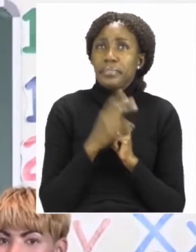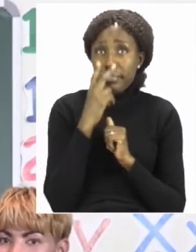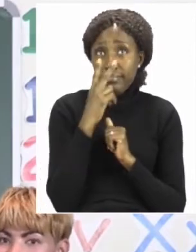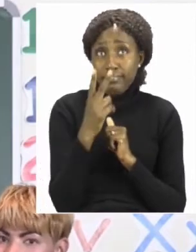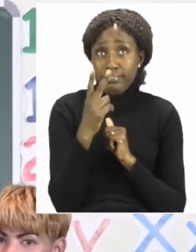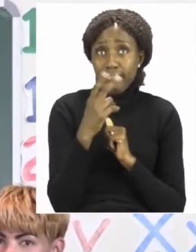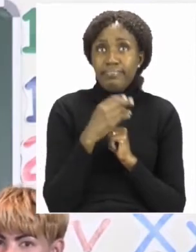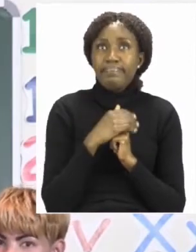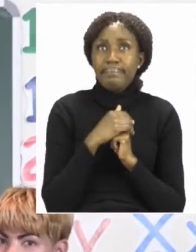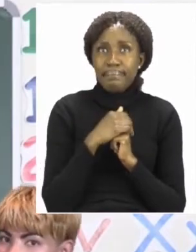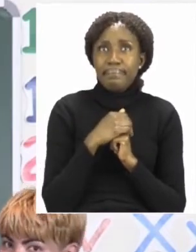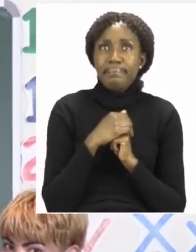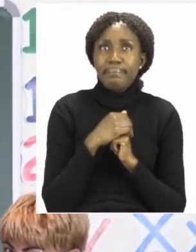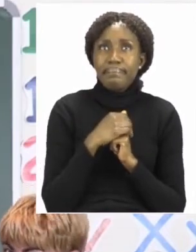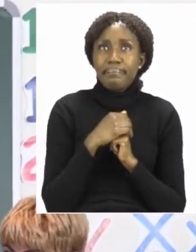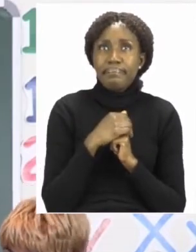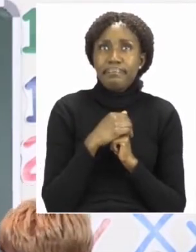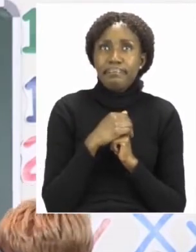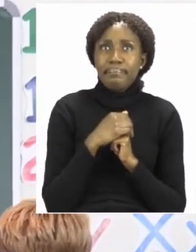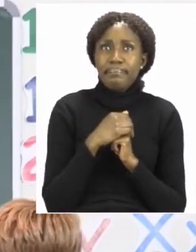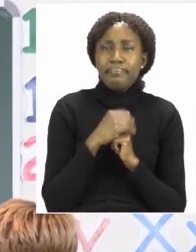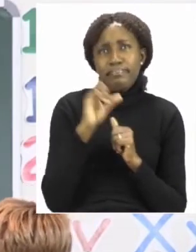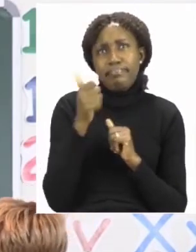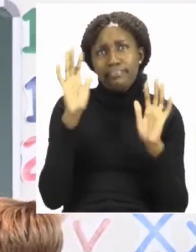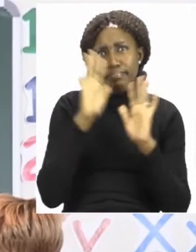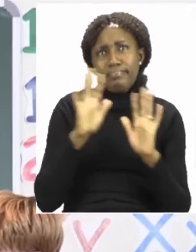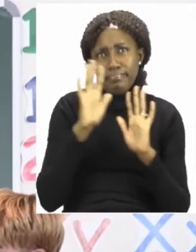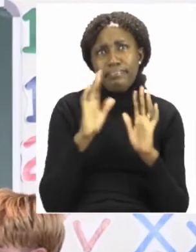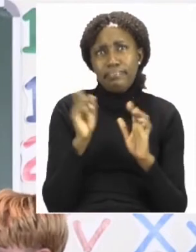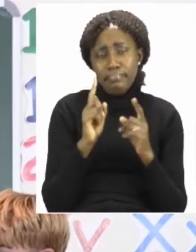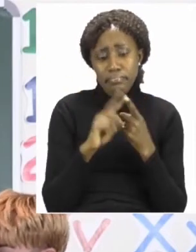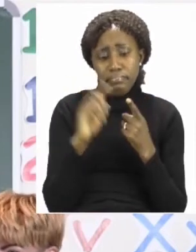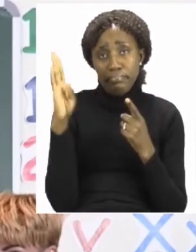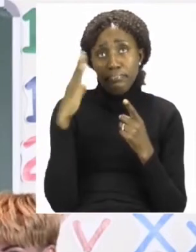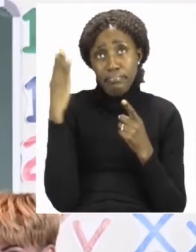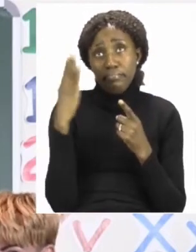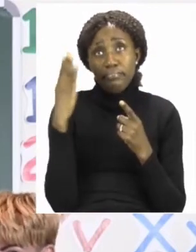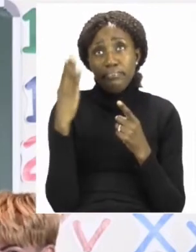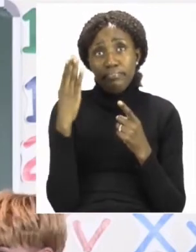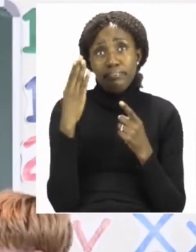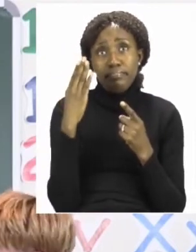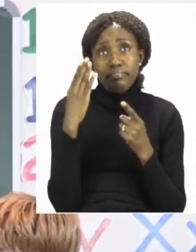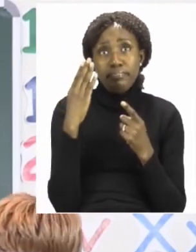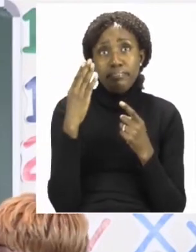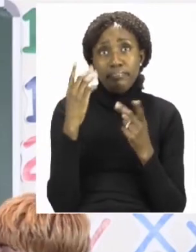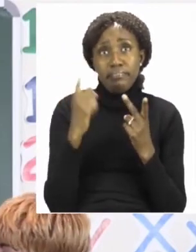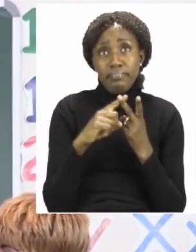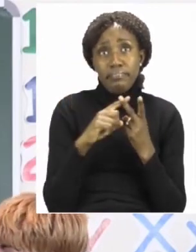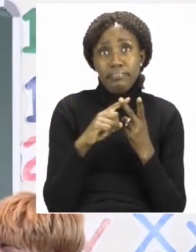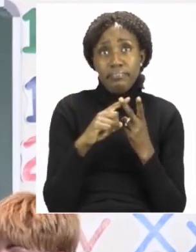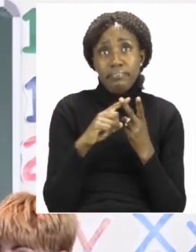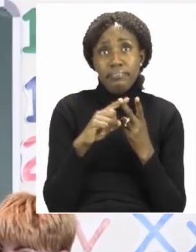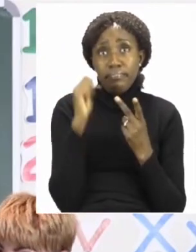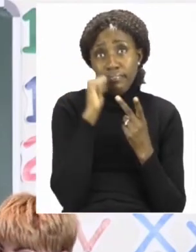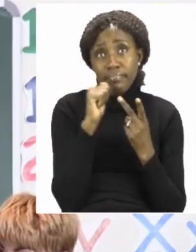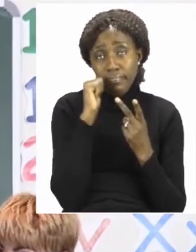what are the colors that we have here we have a little bit of blue we have some